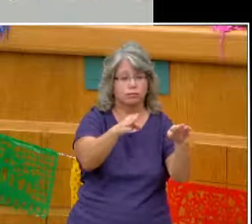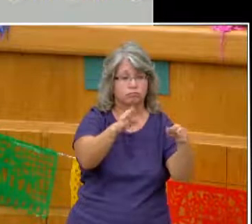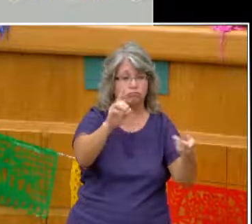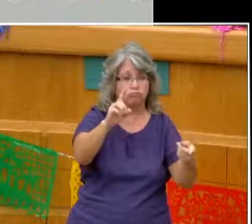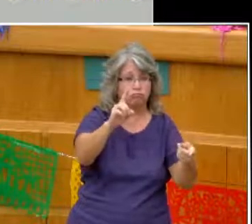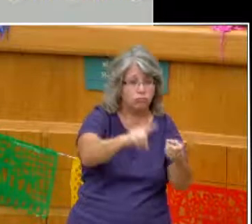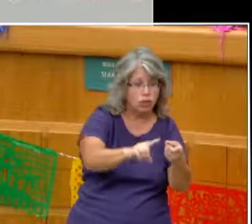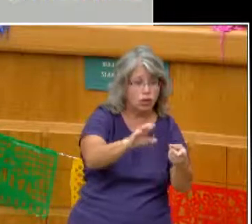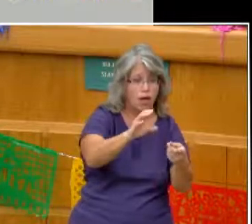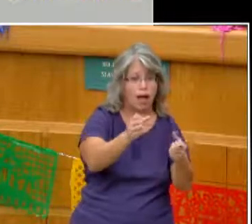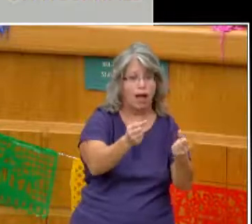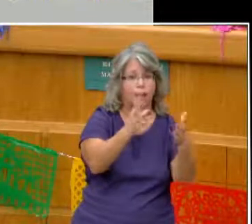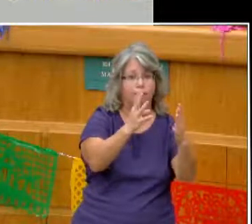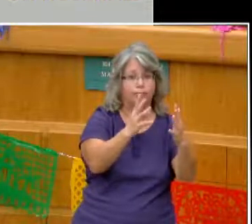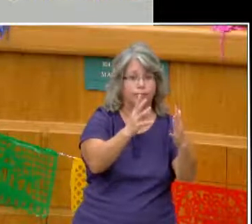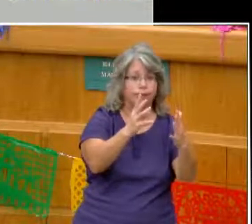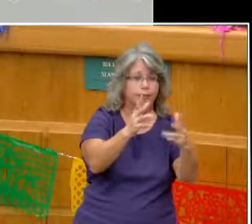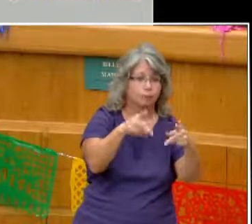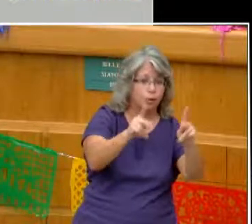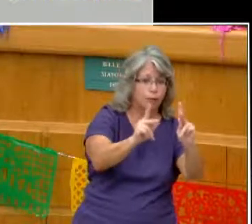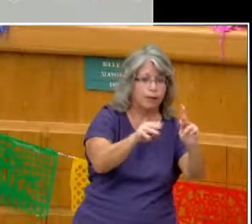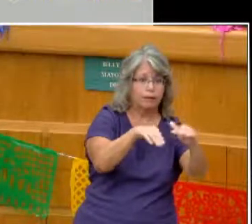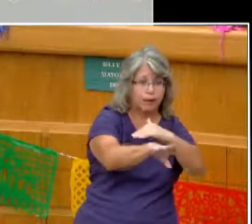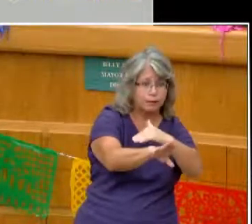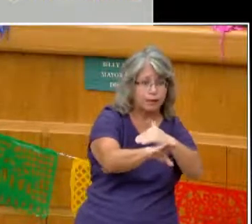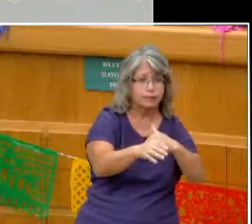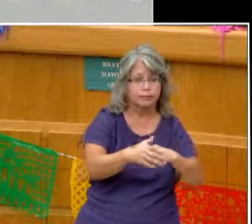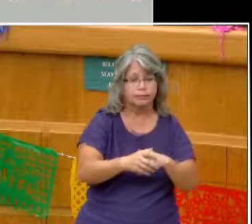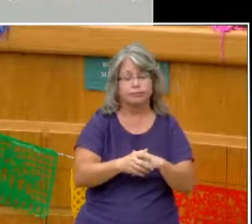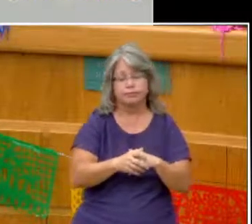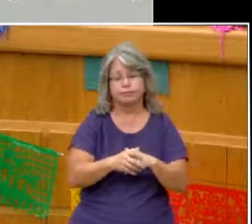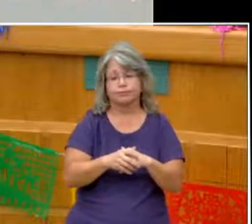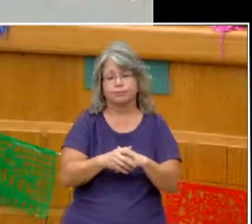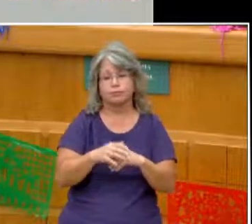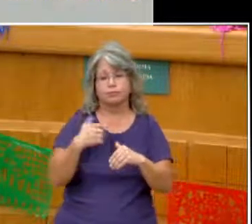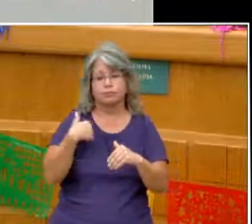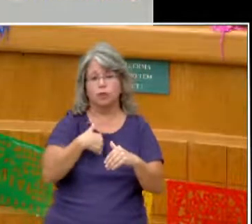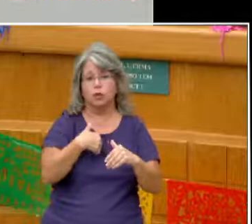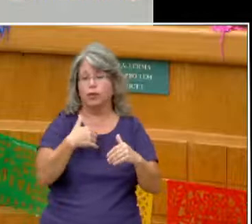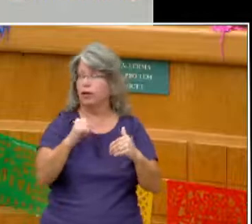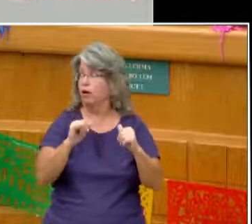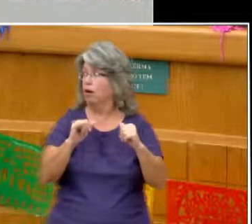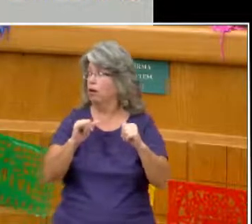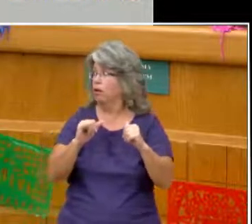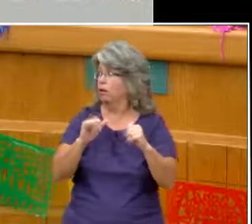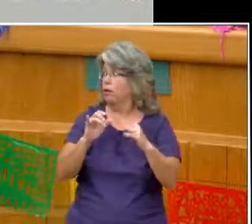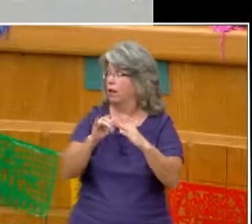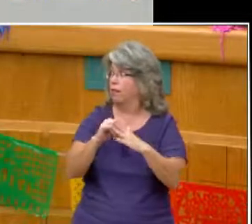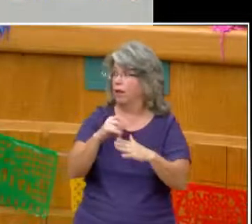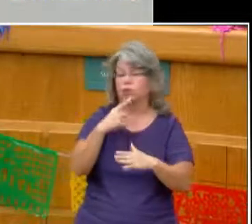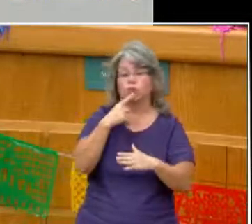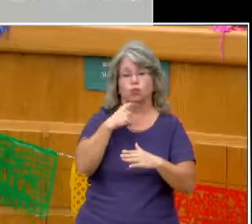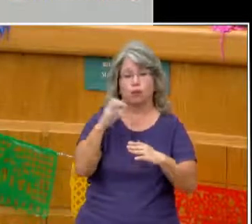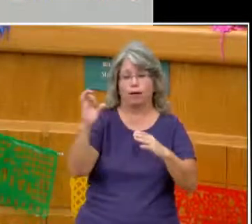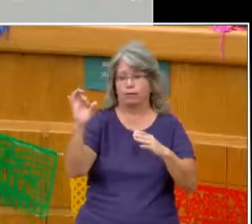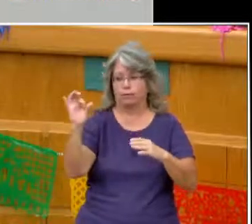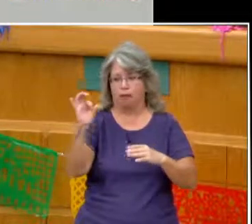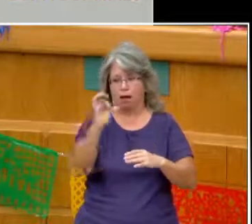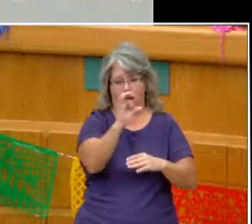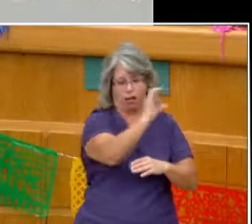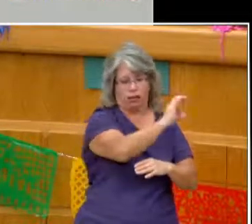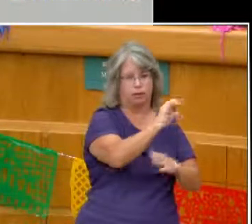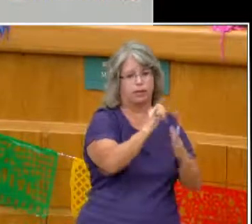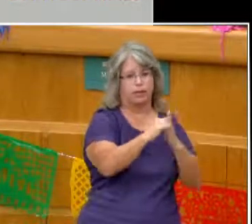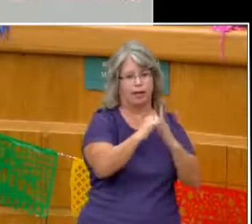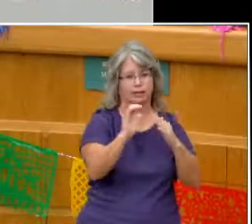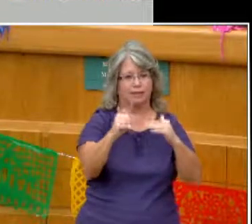now because we're still well above the red zone threshold, which is represented by these red dots going across the screen. If